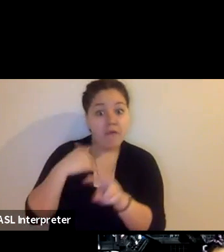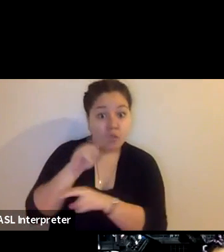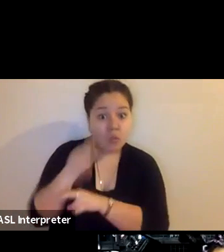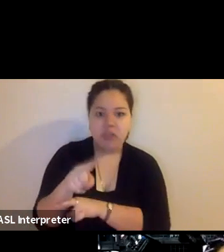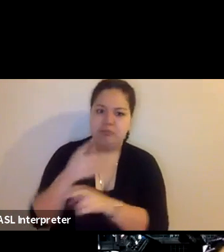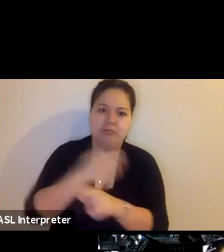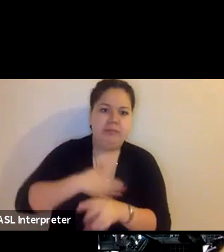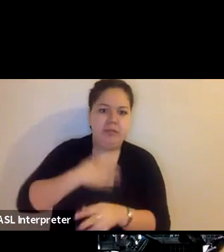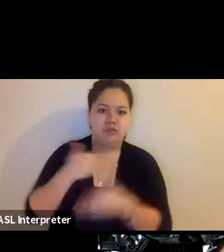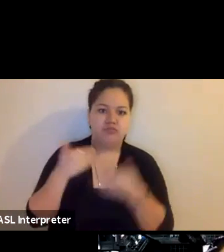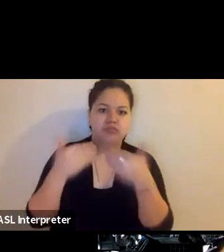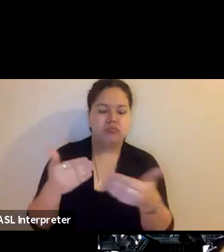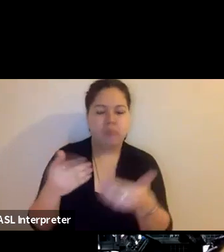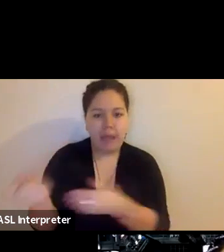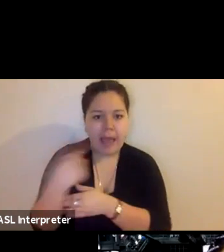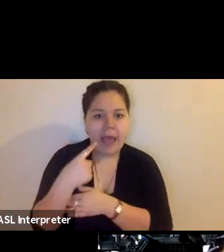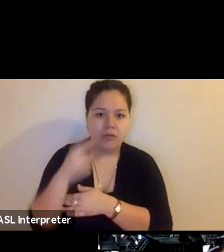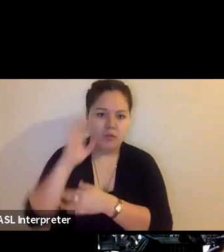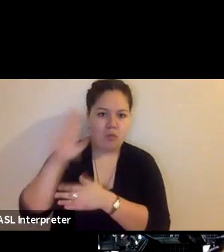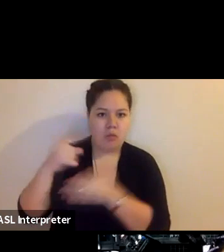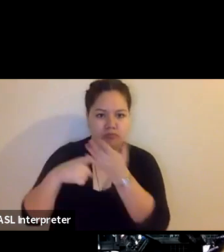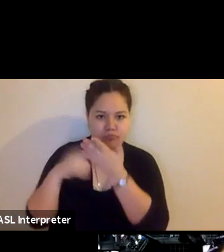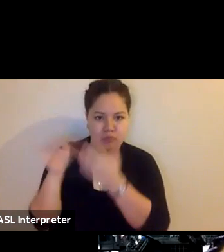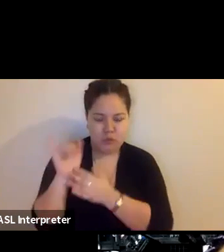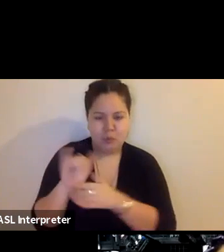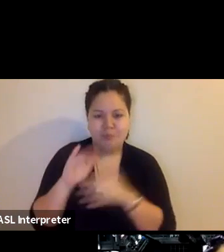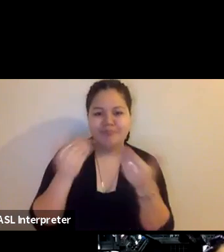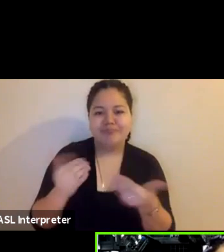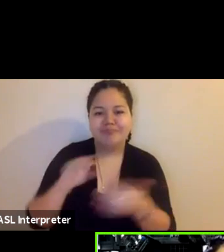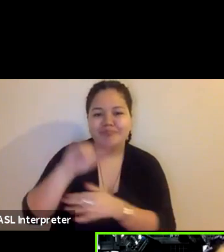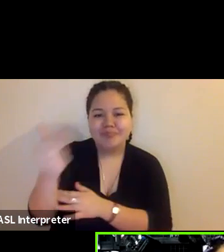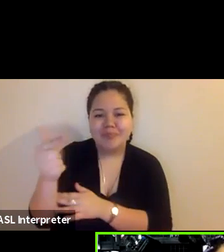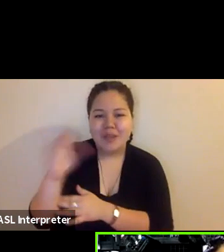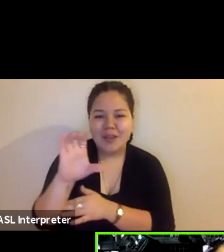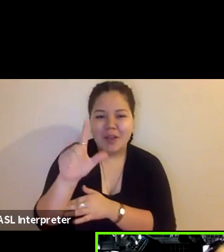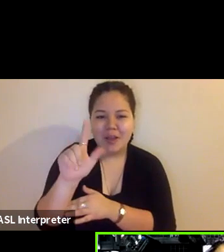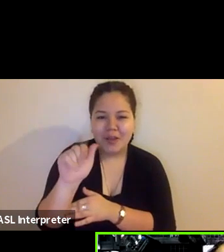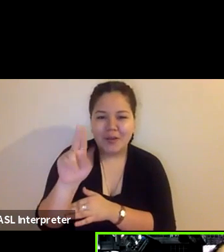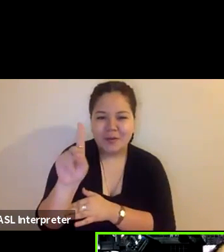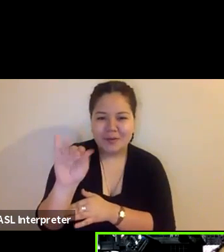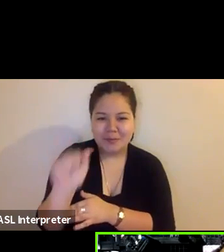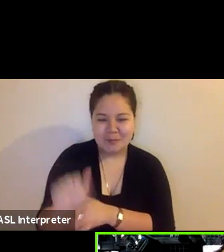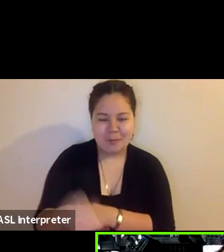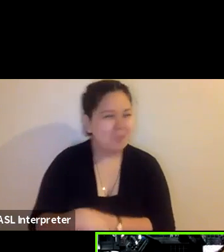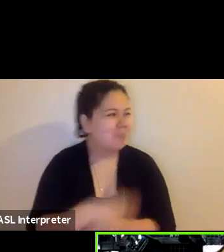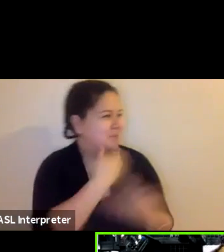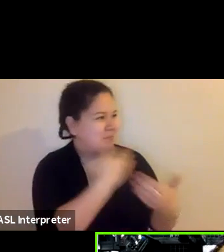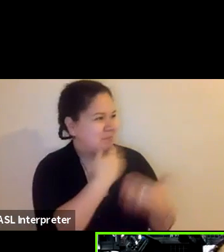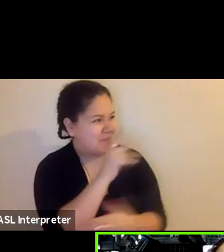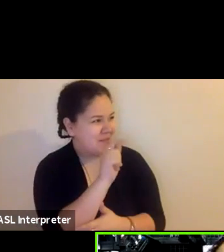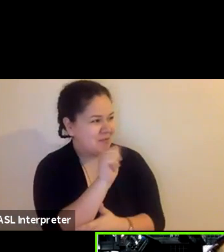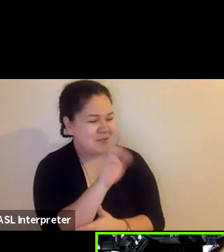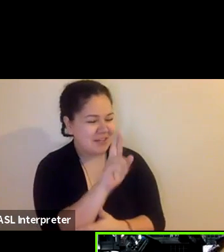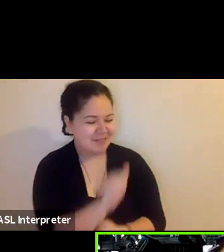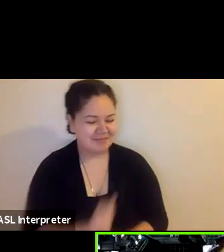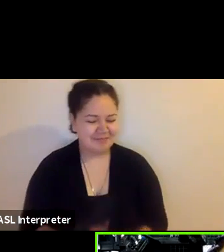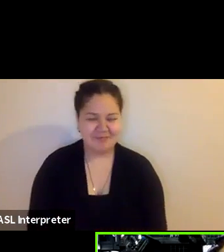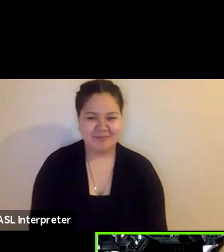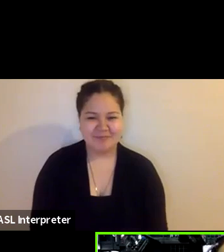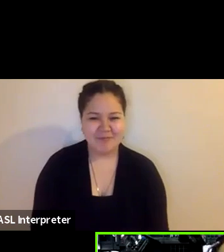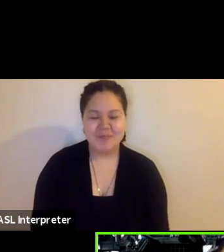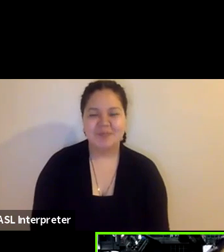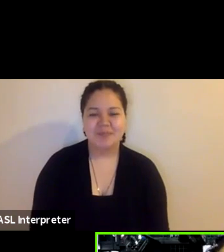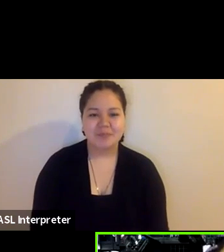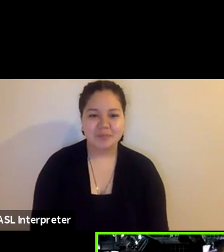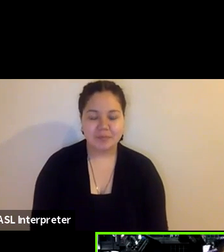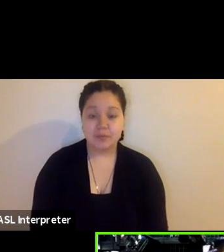ado, Claudia, whenever you're ready. Thank you, Tara. So, because today's event is